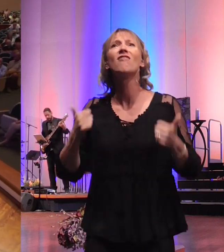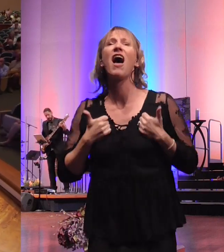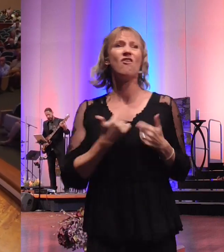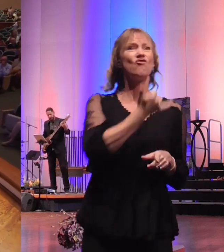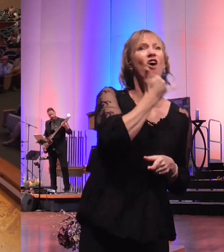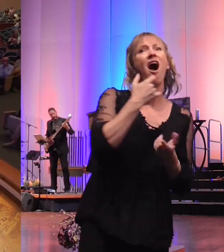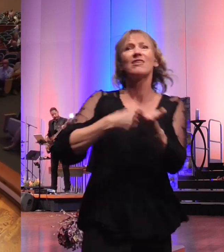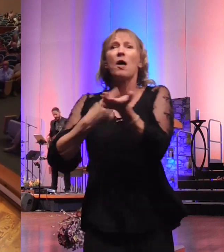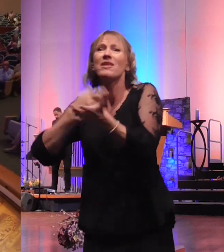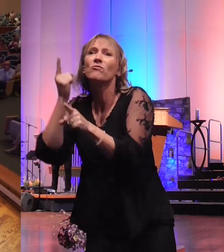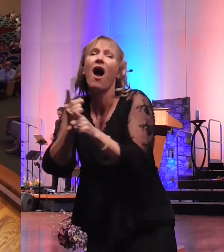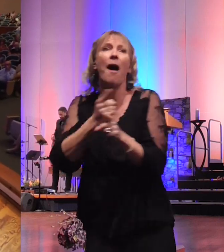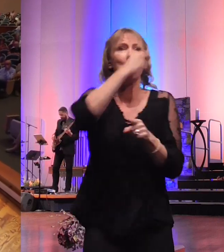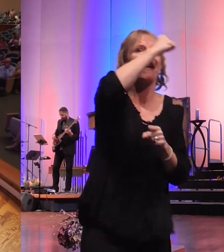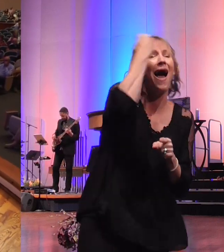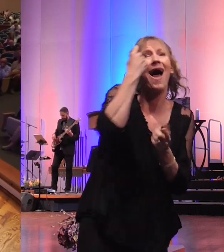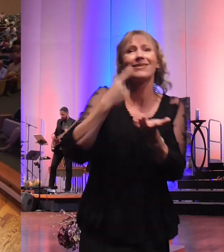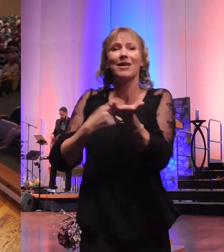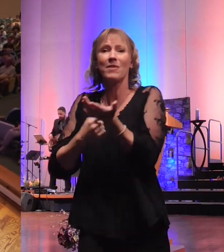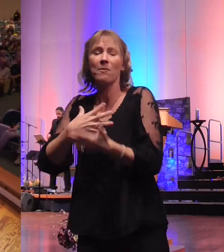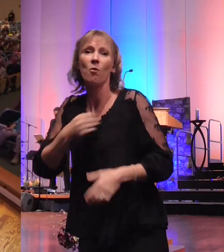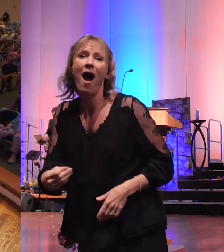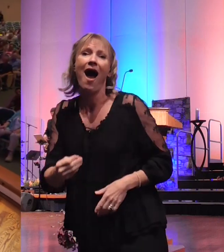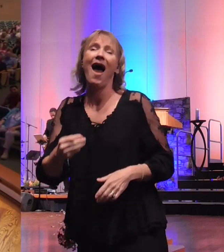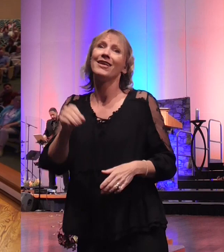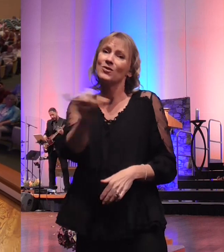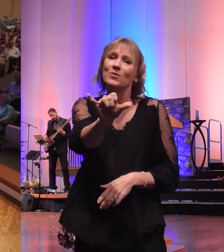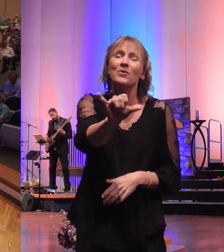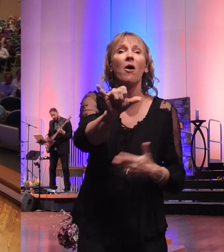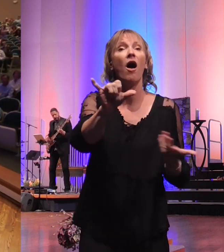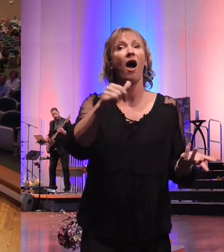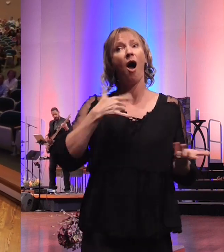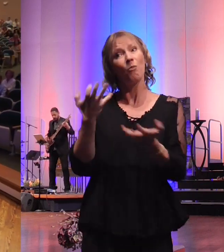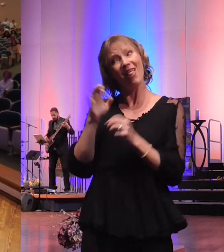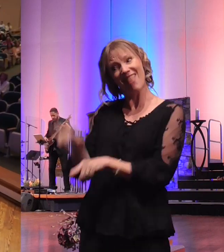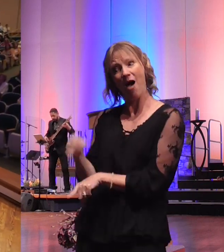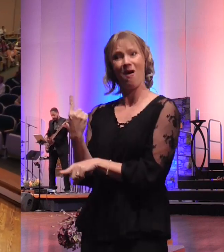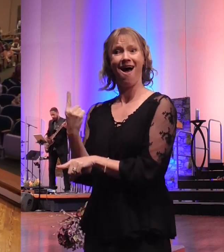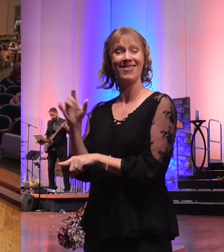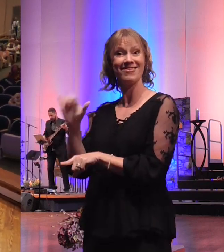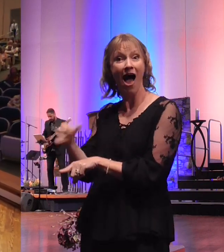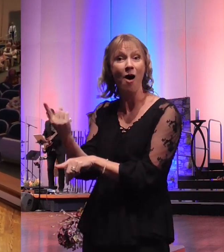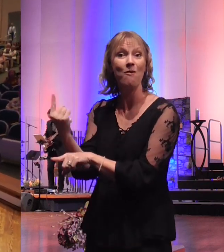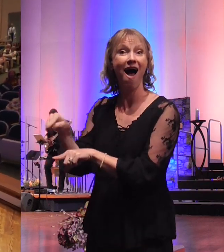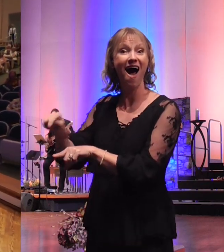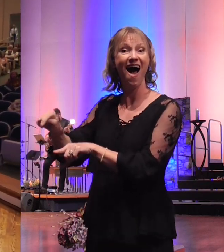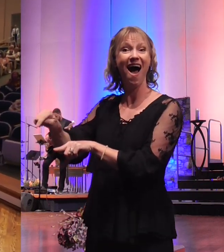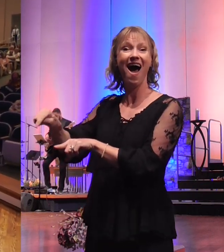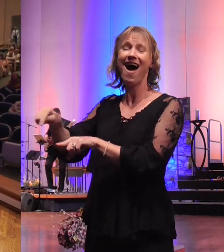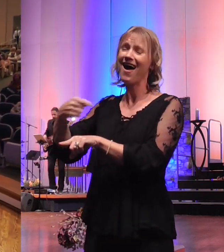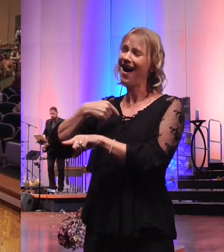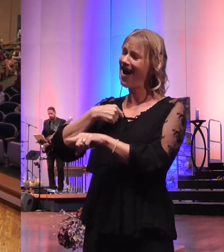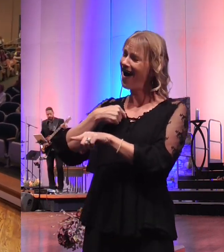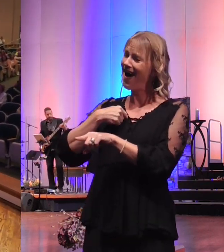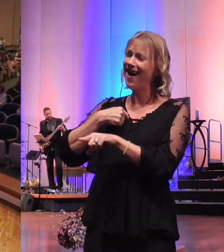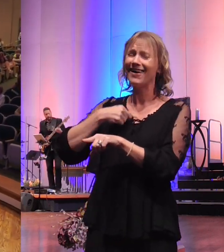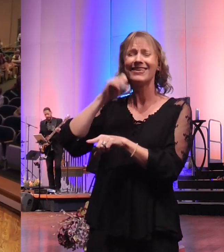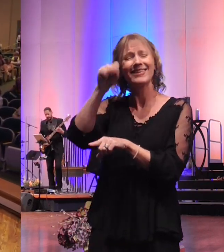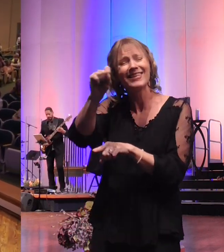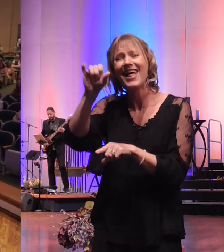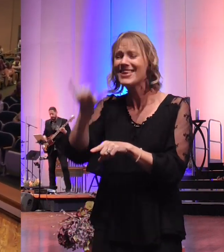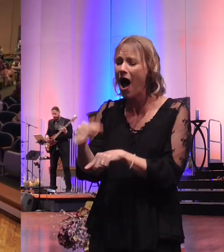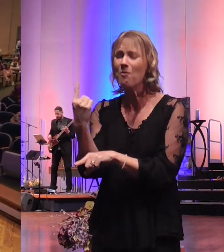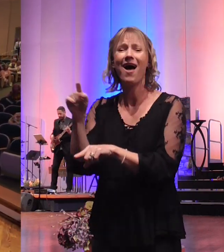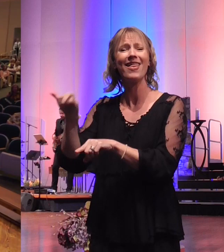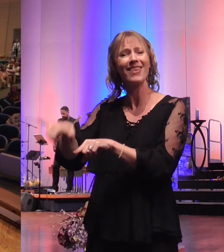is sometimes right and black is sometimes white as well. I want that one, oh yeah,